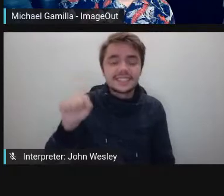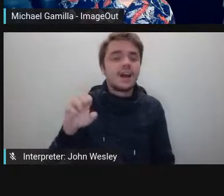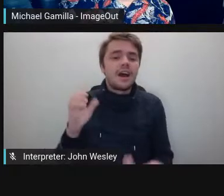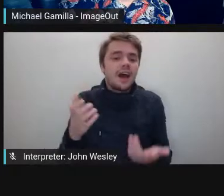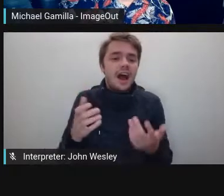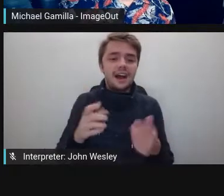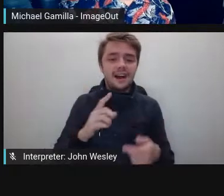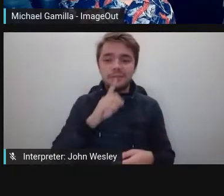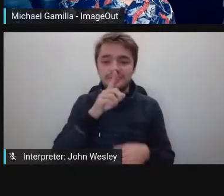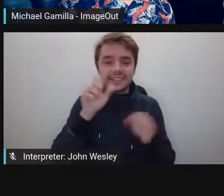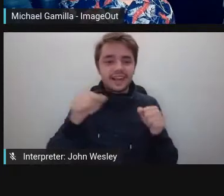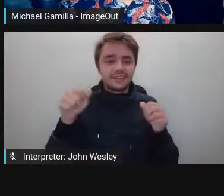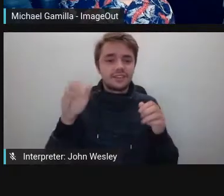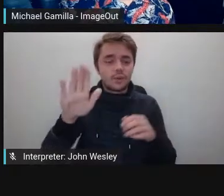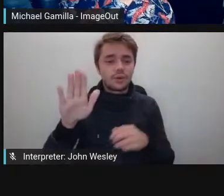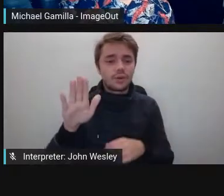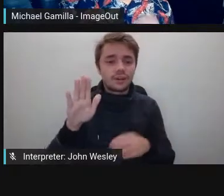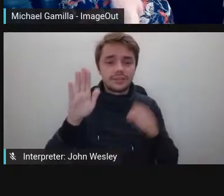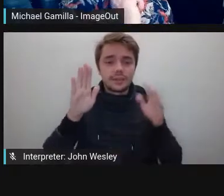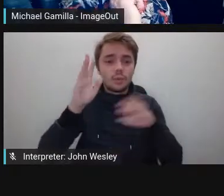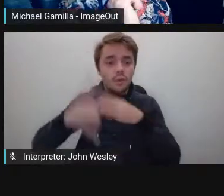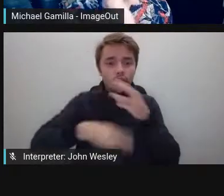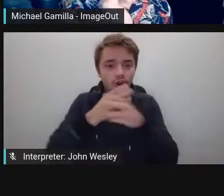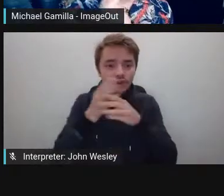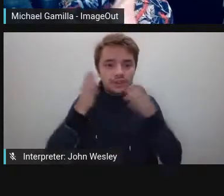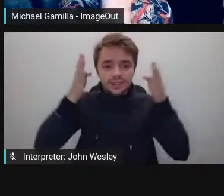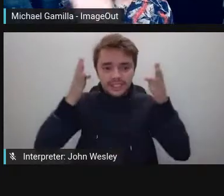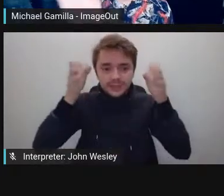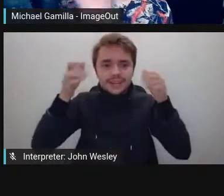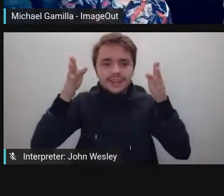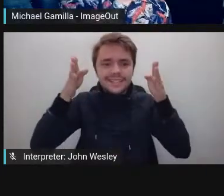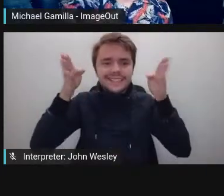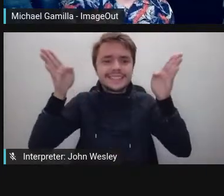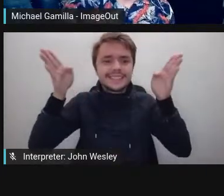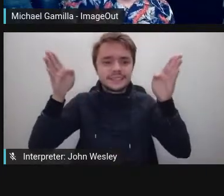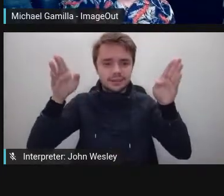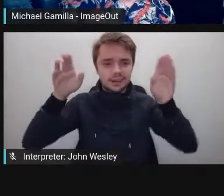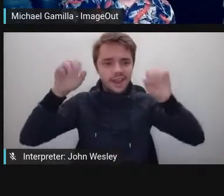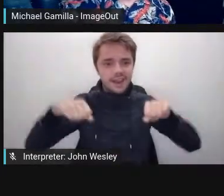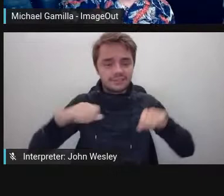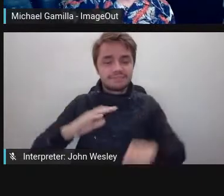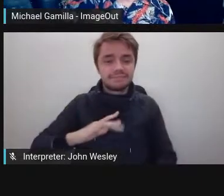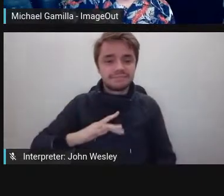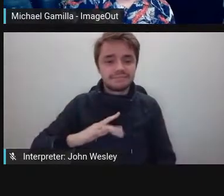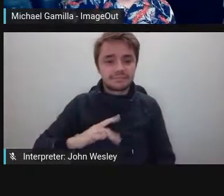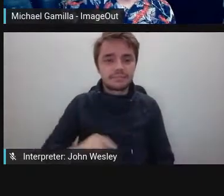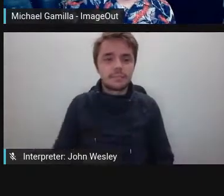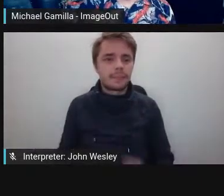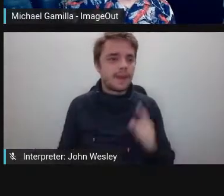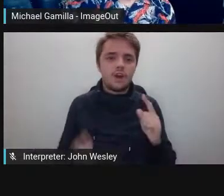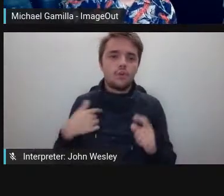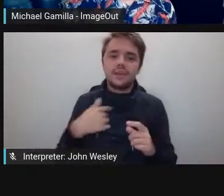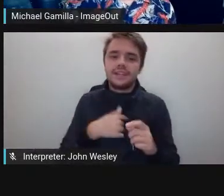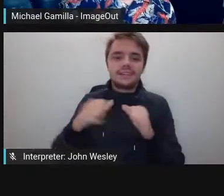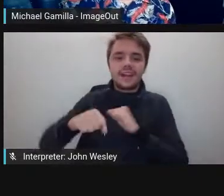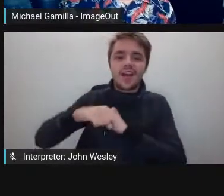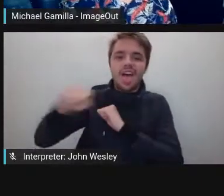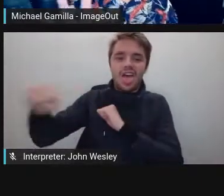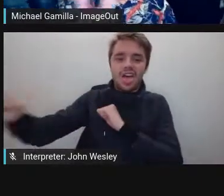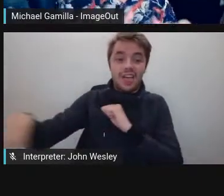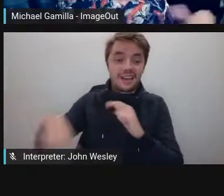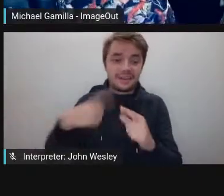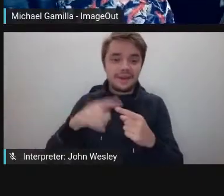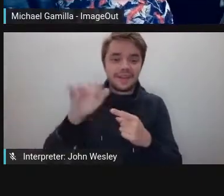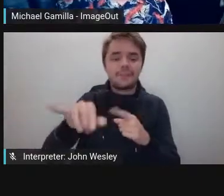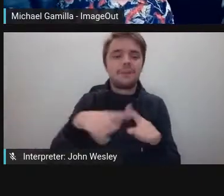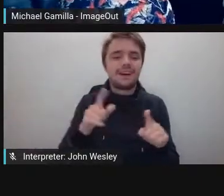also. For me, that's really important. We could have another long discussion about that, but I want to go back to the